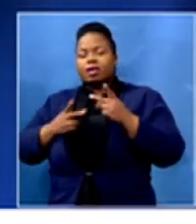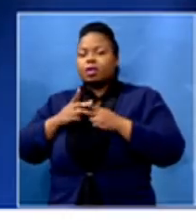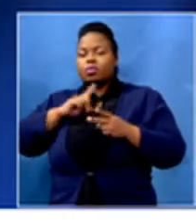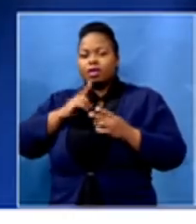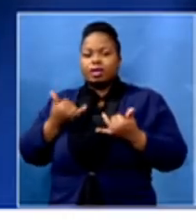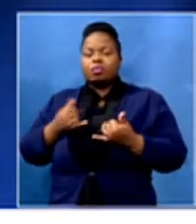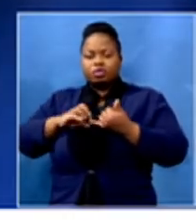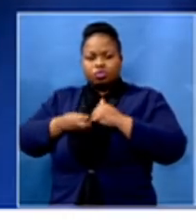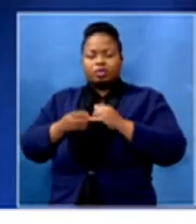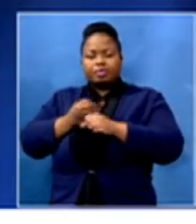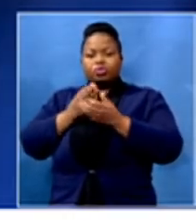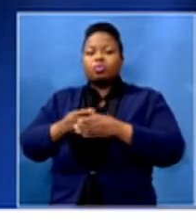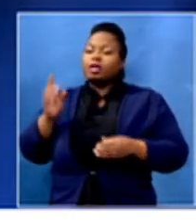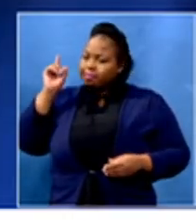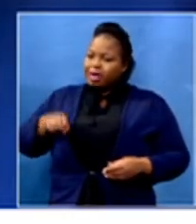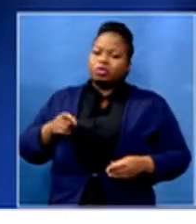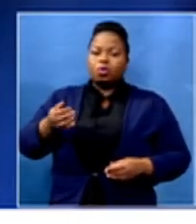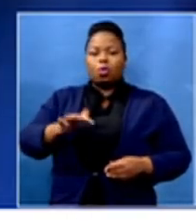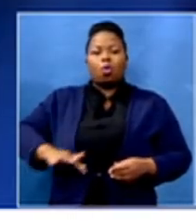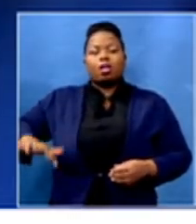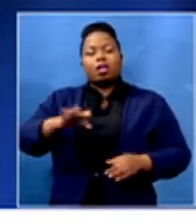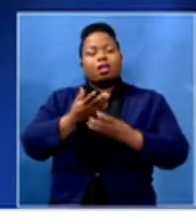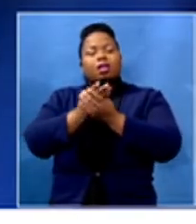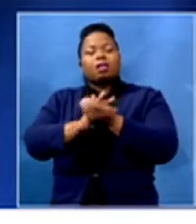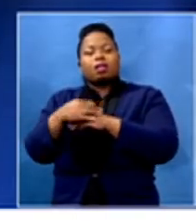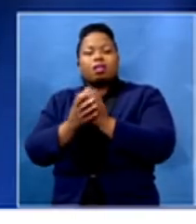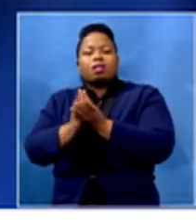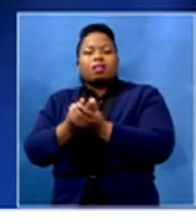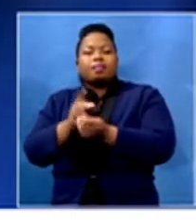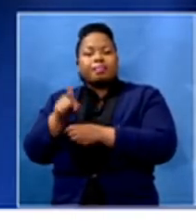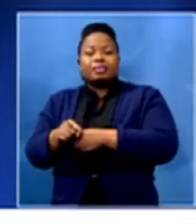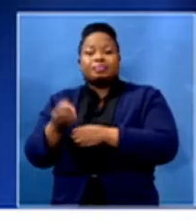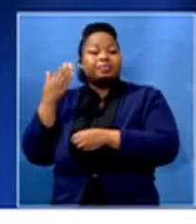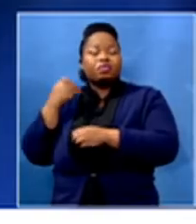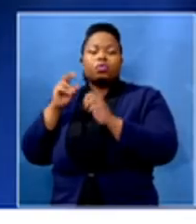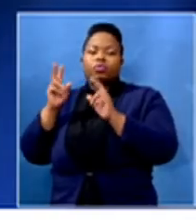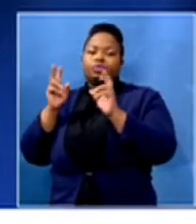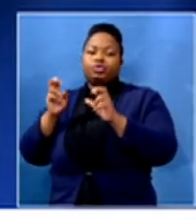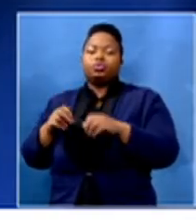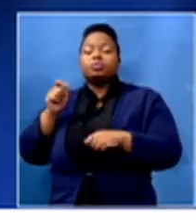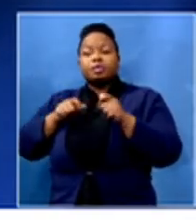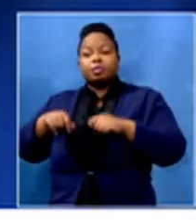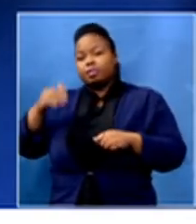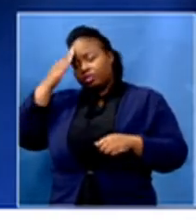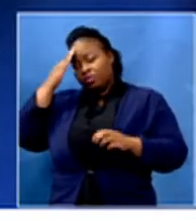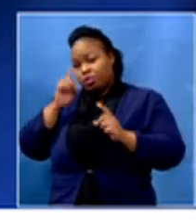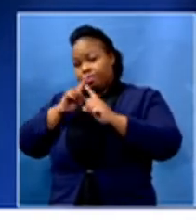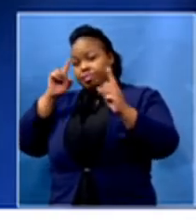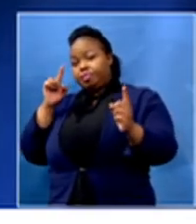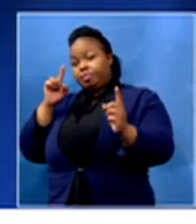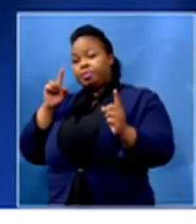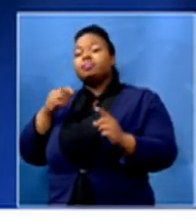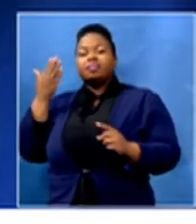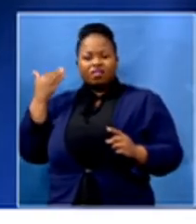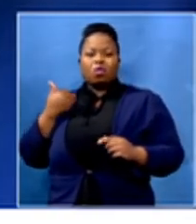just emphasize that everyone must do it. Washing of the hands has been an issue, and people need to know that distancing has been an